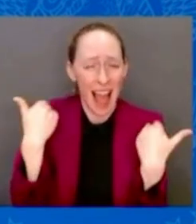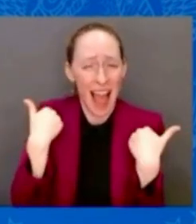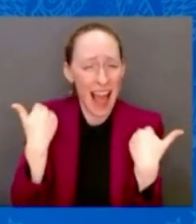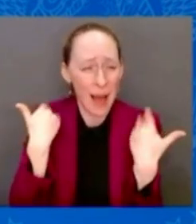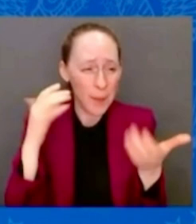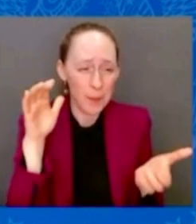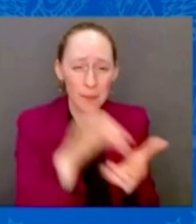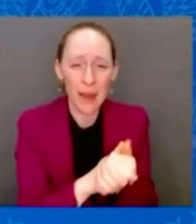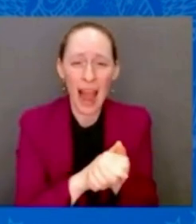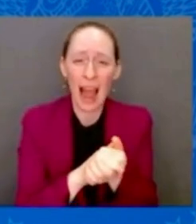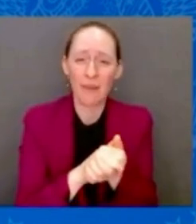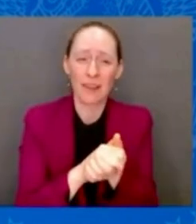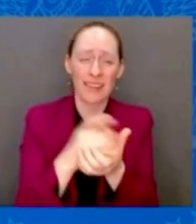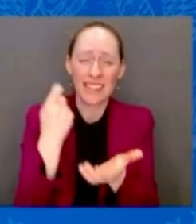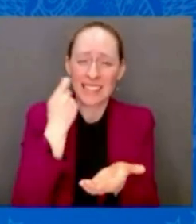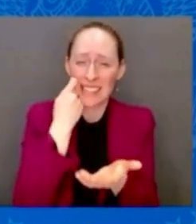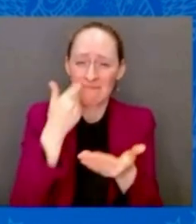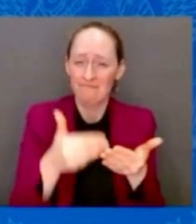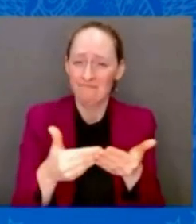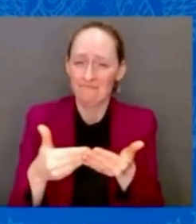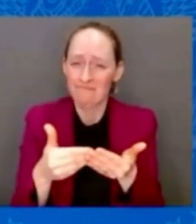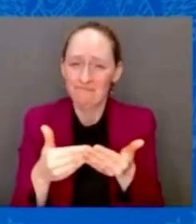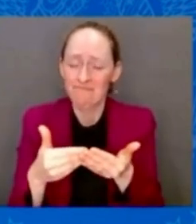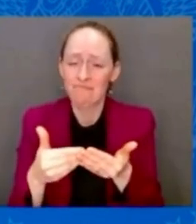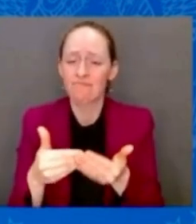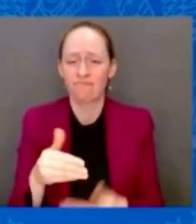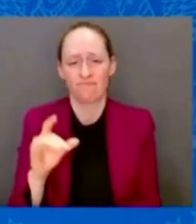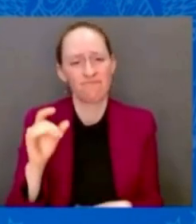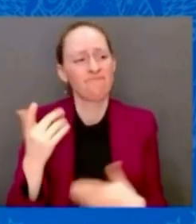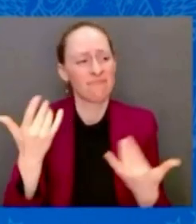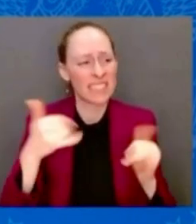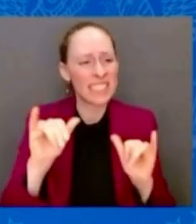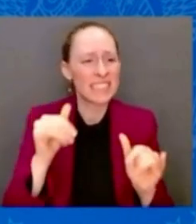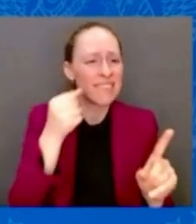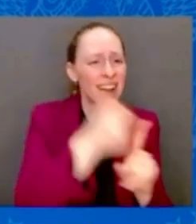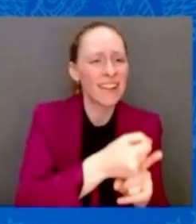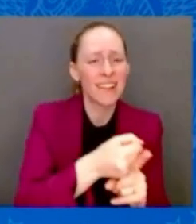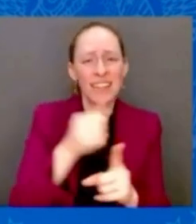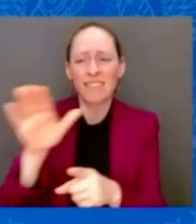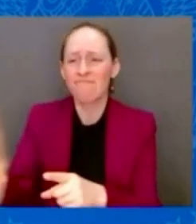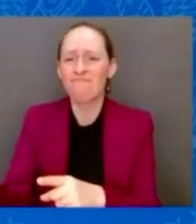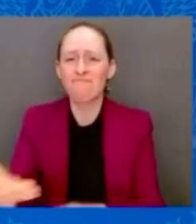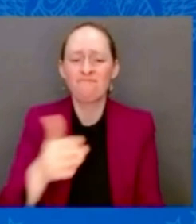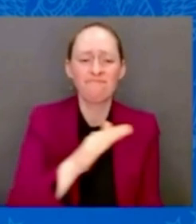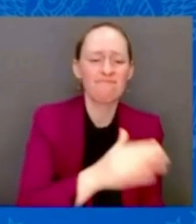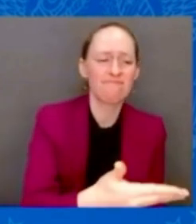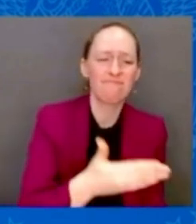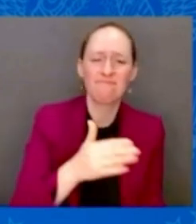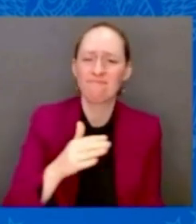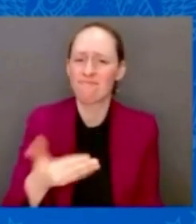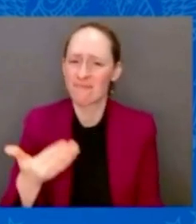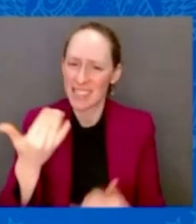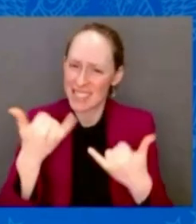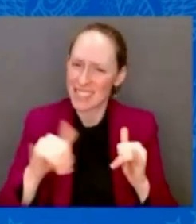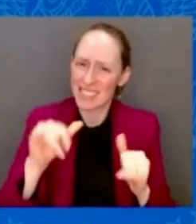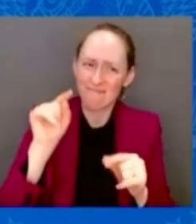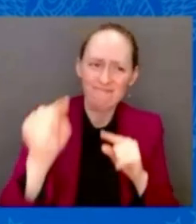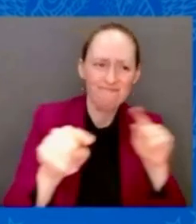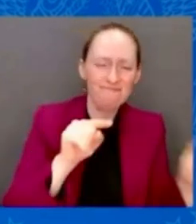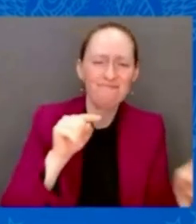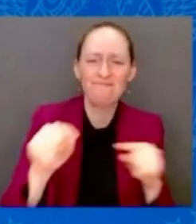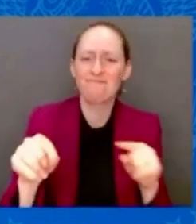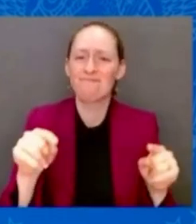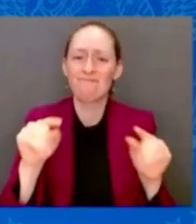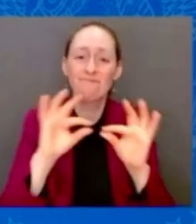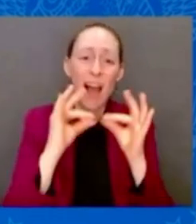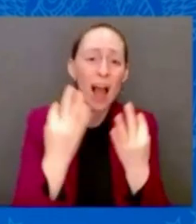country who've lost someone's loved ones and colleagues, we can never thank you enough. We can never repay you. I've